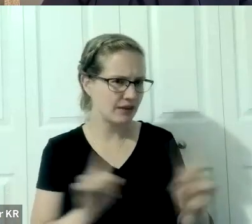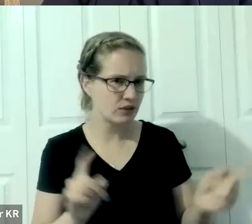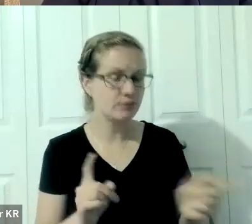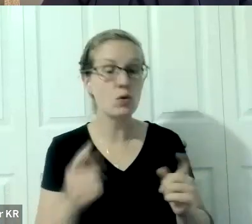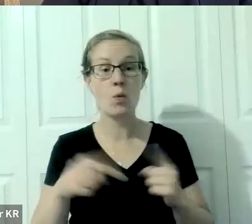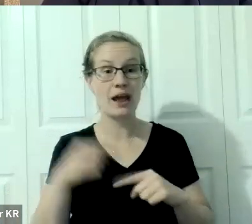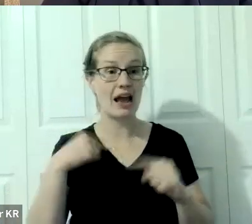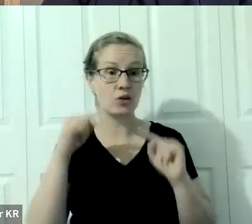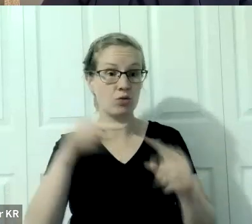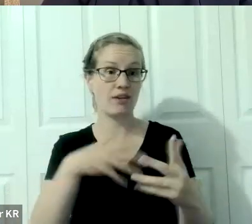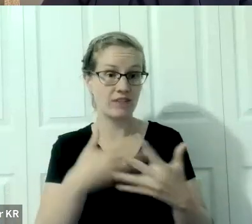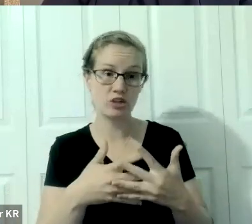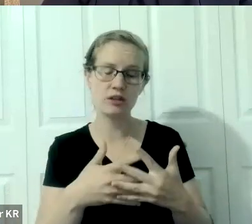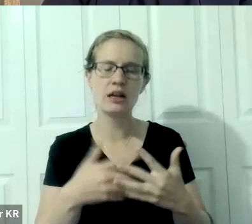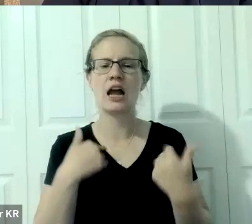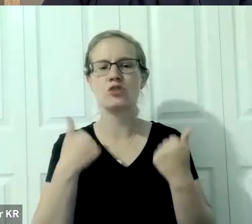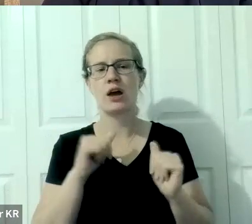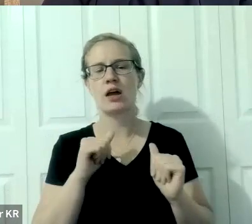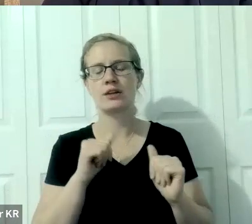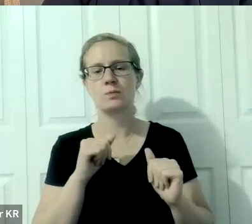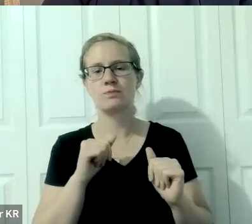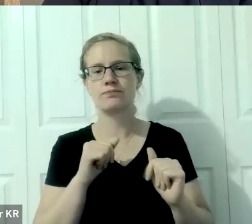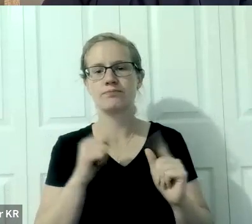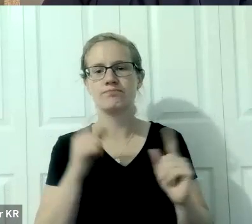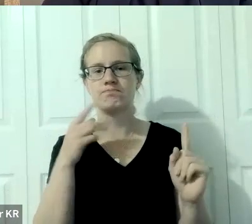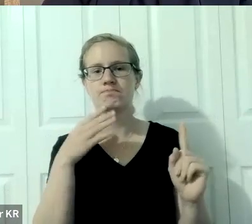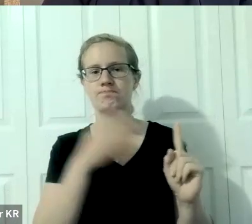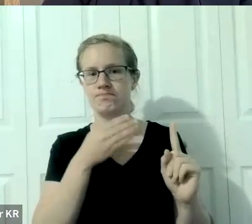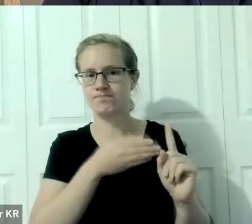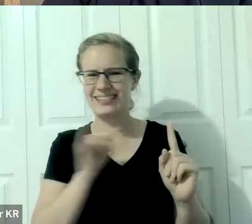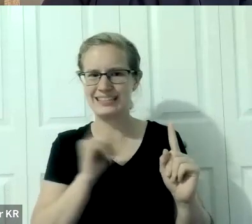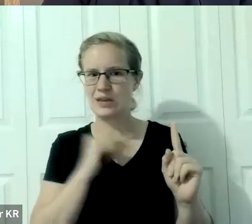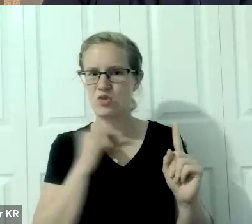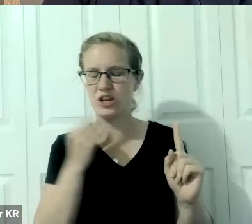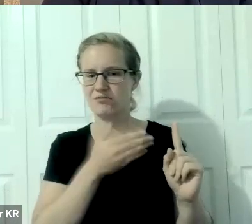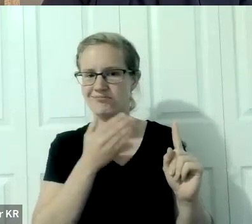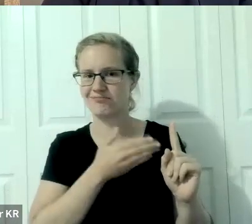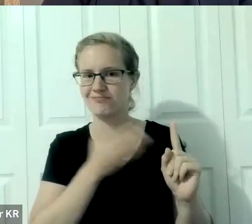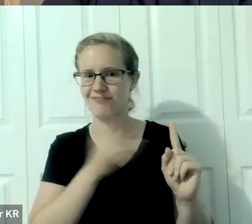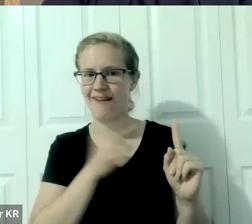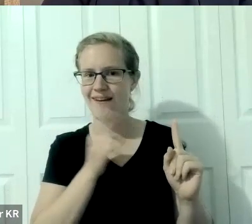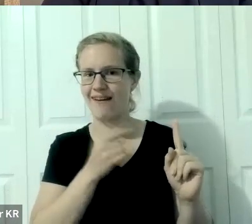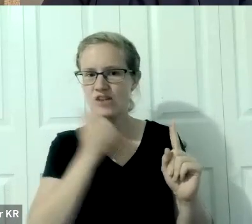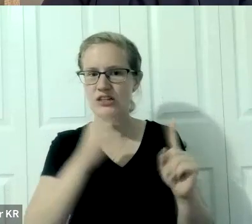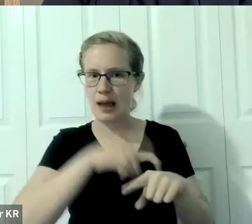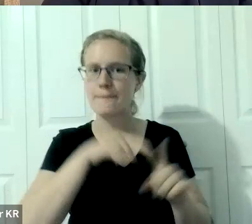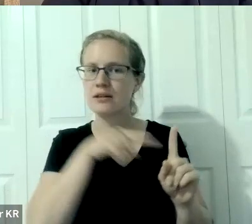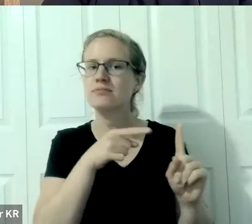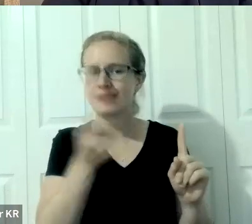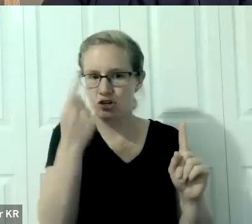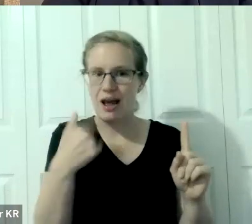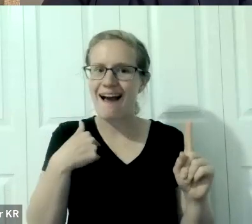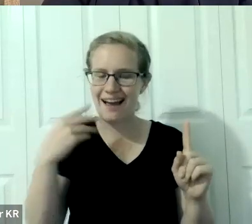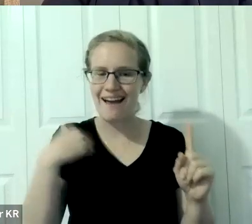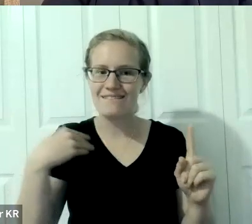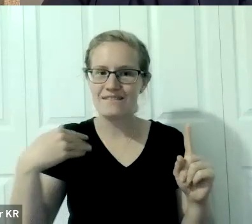I go to confession, and I try to go to a confessor, to the same priest every time, who understands that I have a